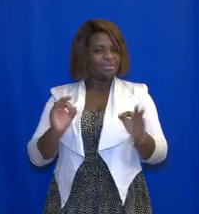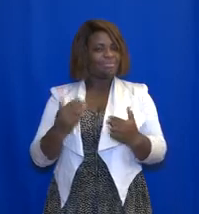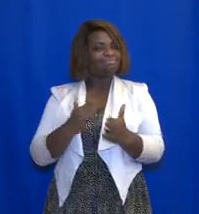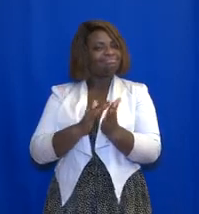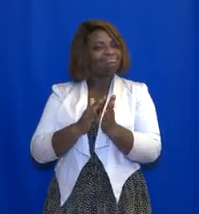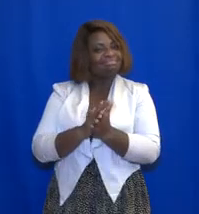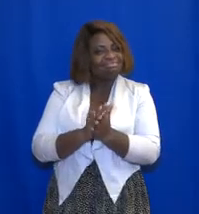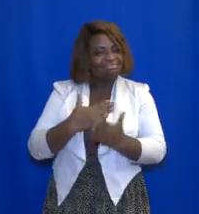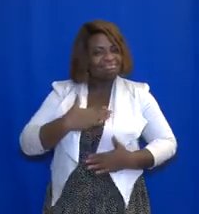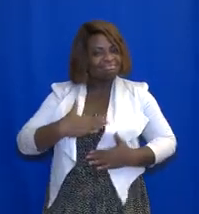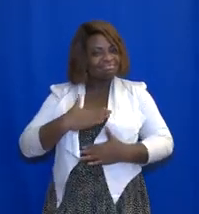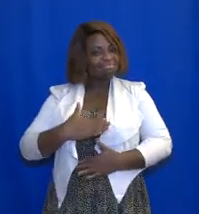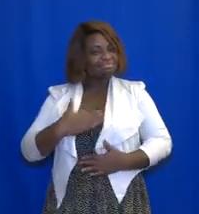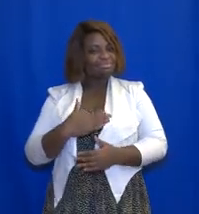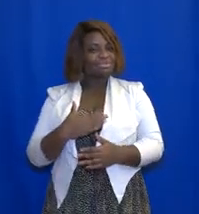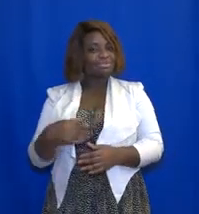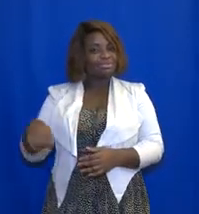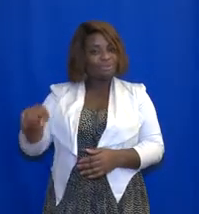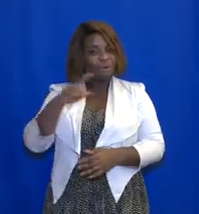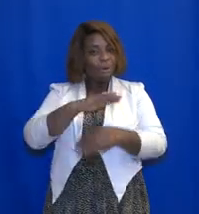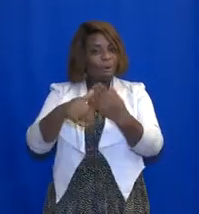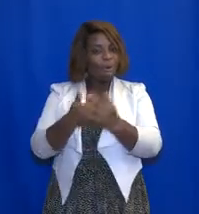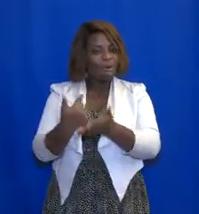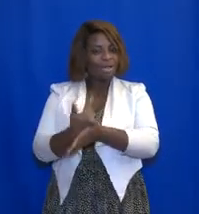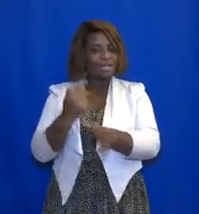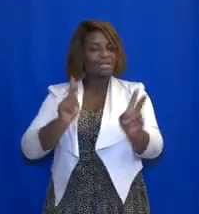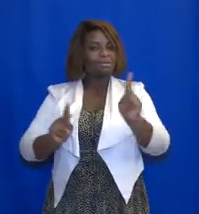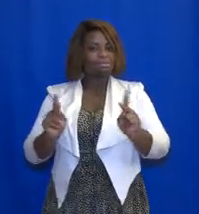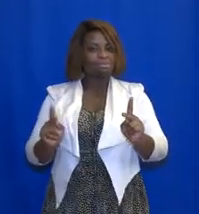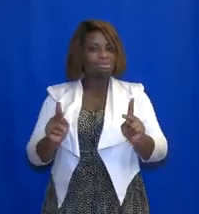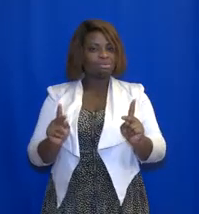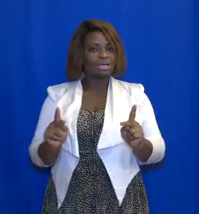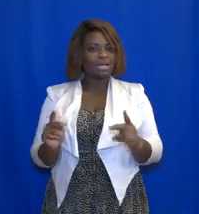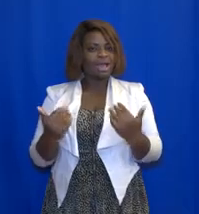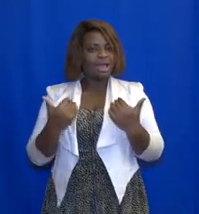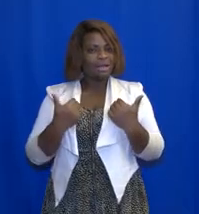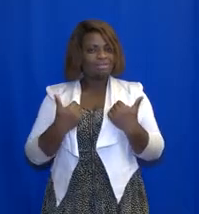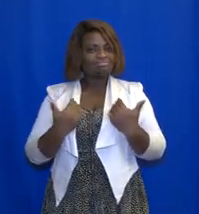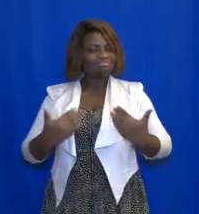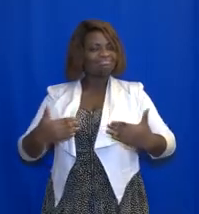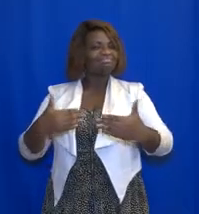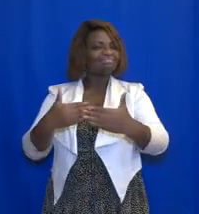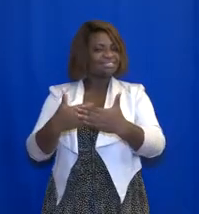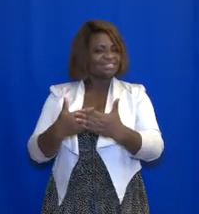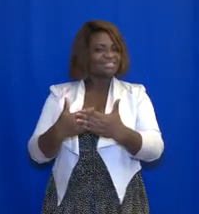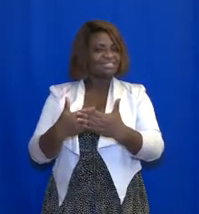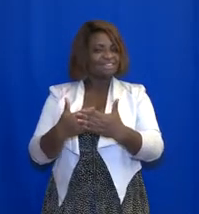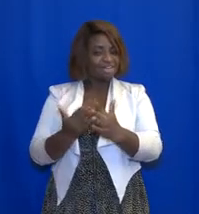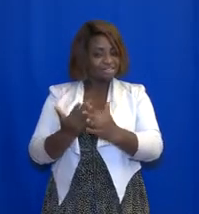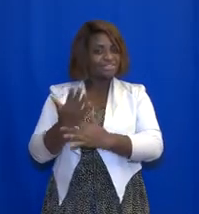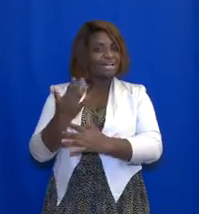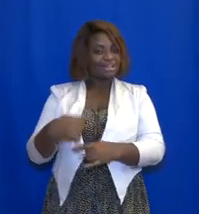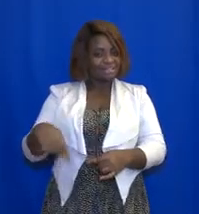Gratitude towards you, the Ghanaian people, who have shown such extraordinary grace and selflessness throughout